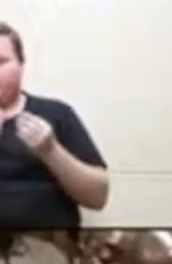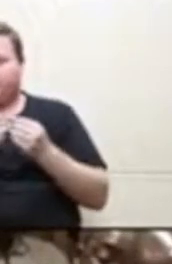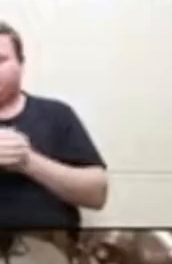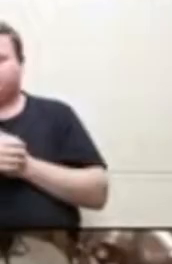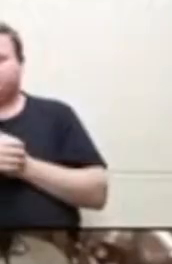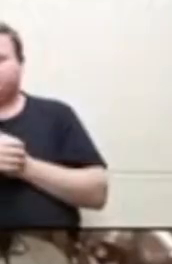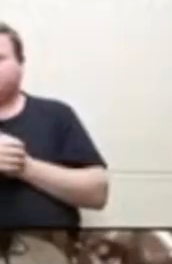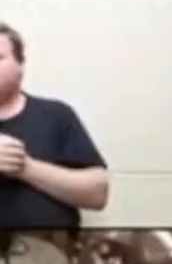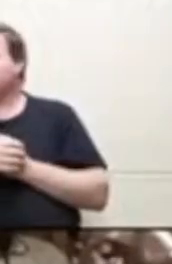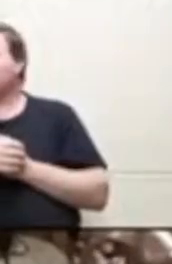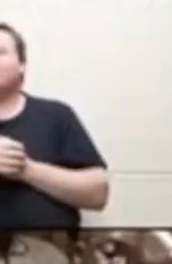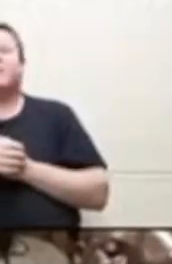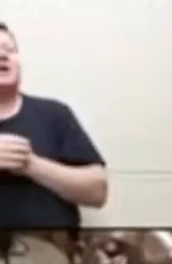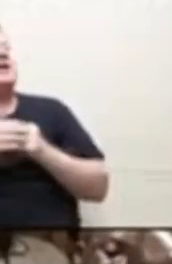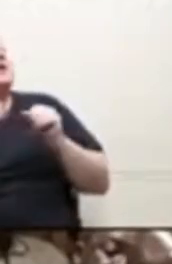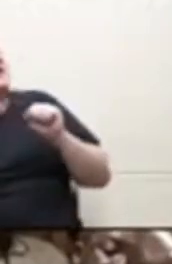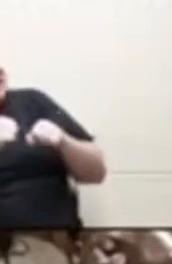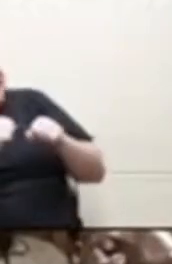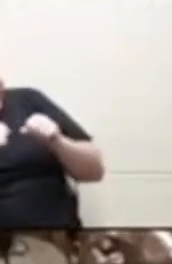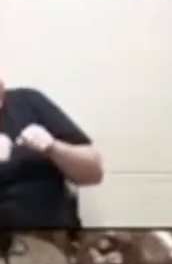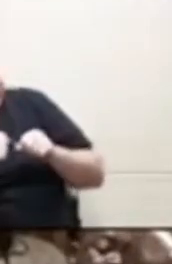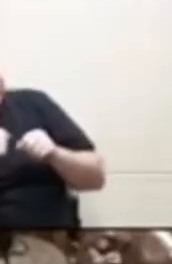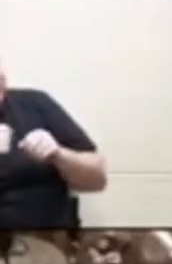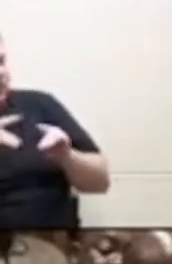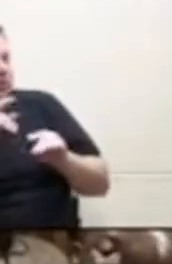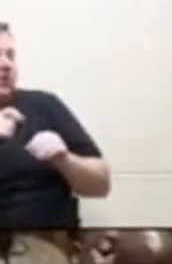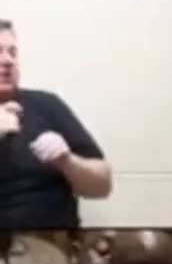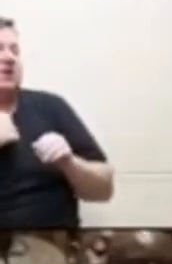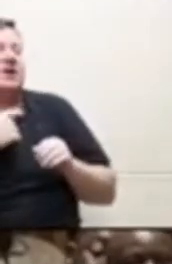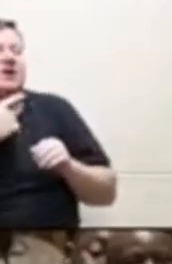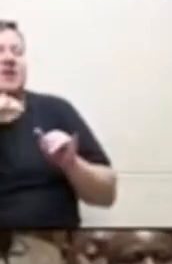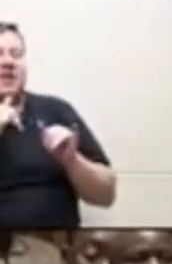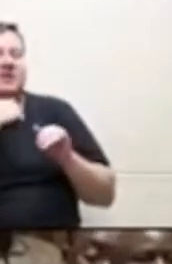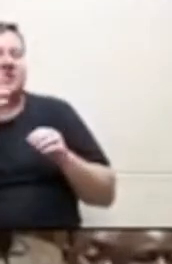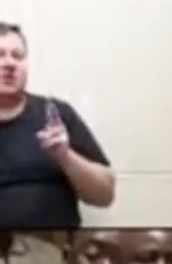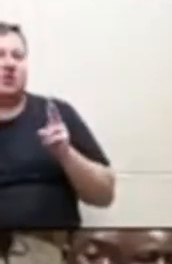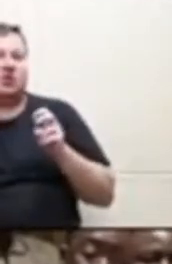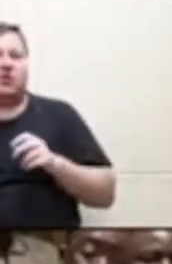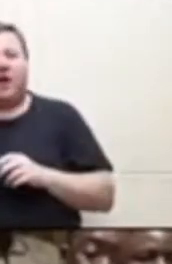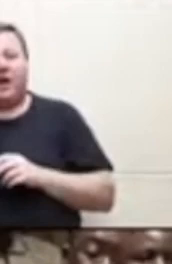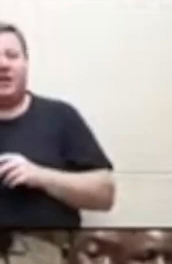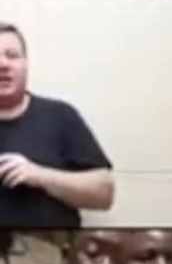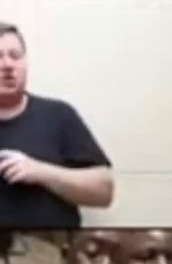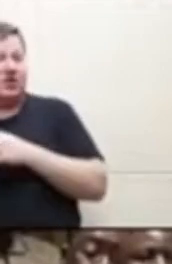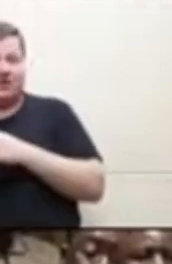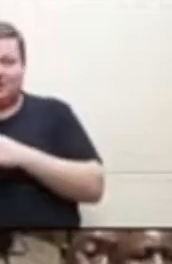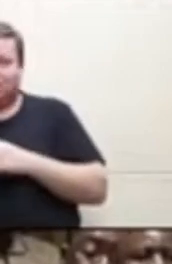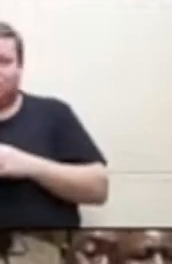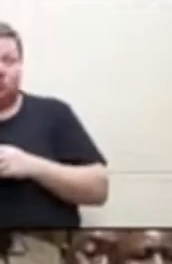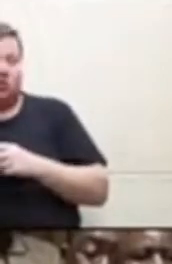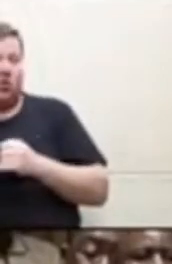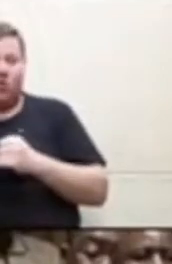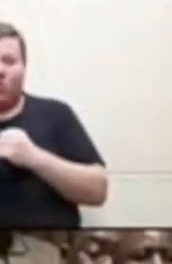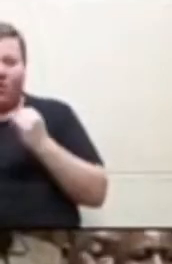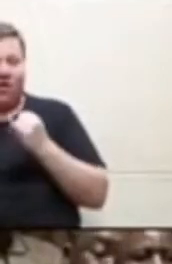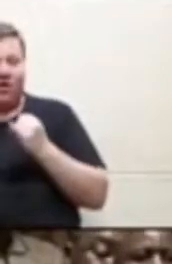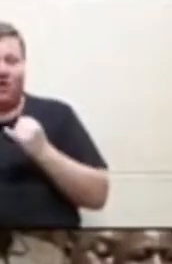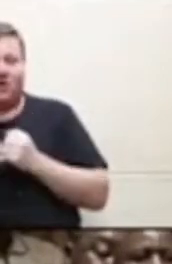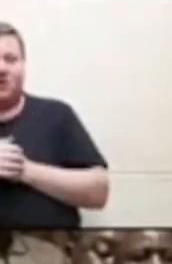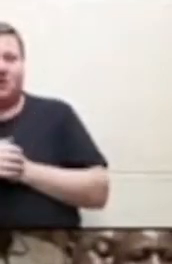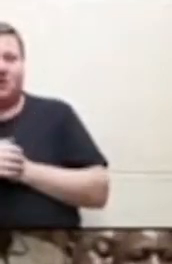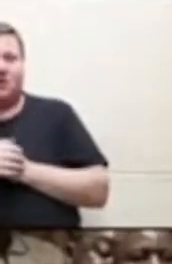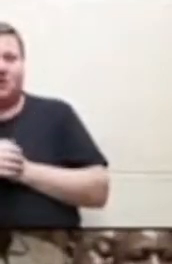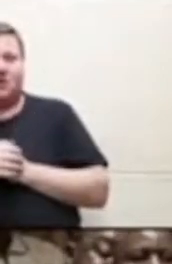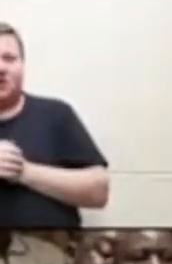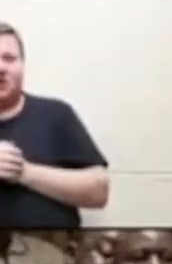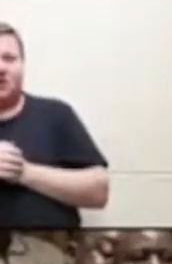That's the issue. What we're basically saying, the Auditor General is not wrong. So you explaining the thing that the Auditor General has